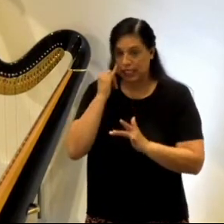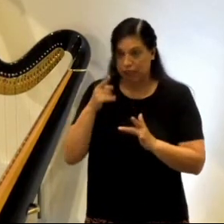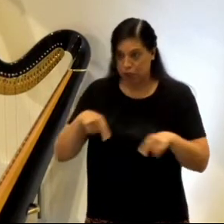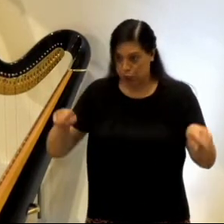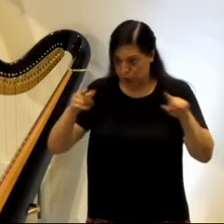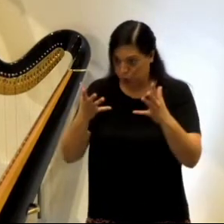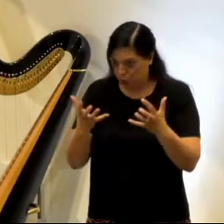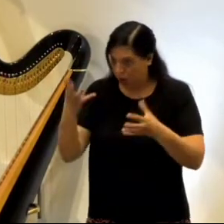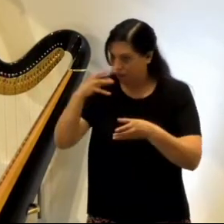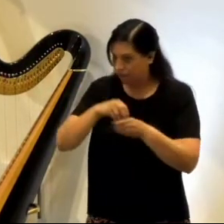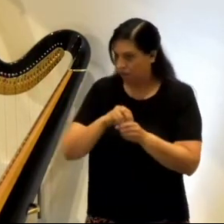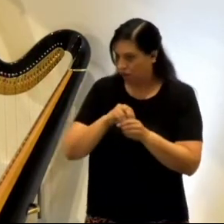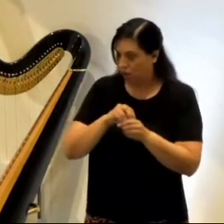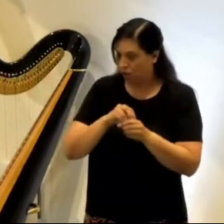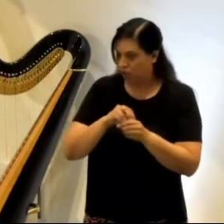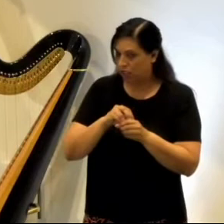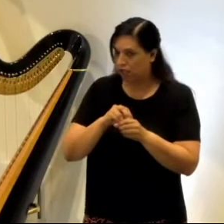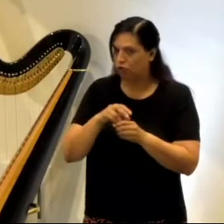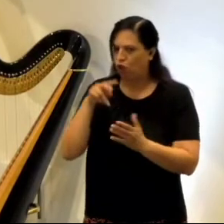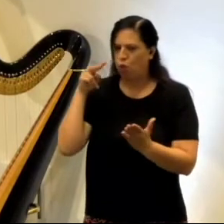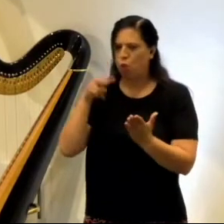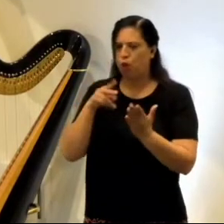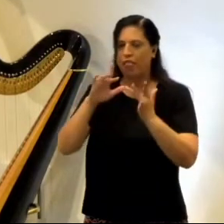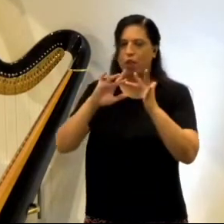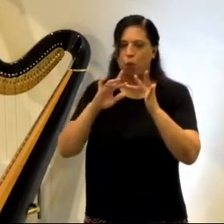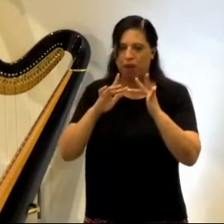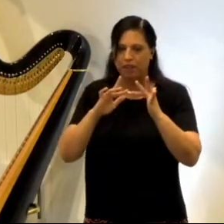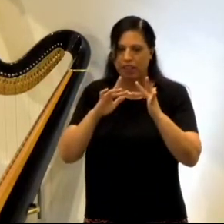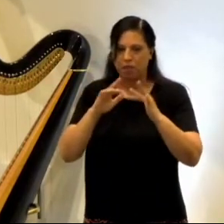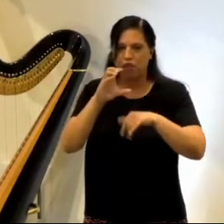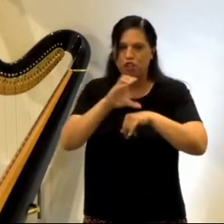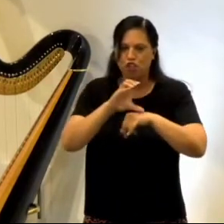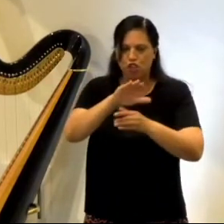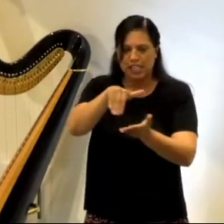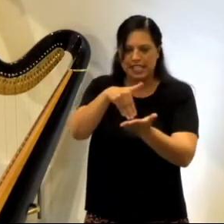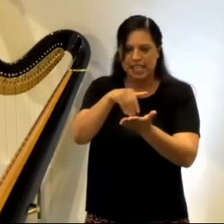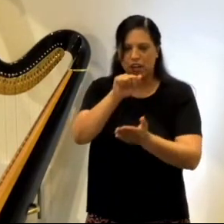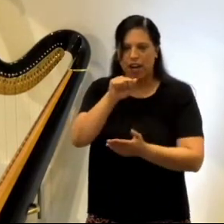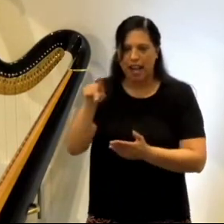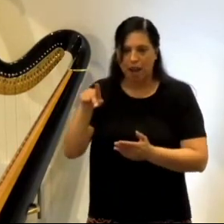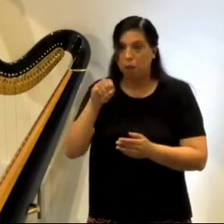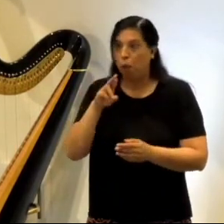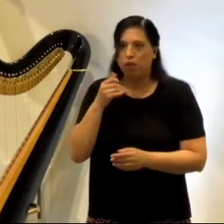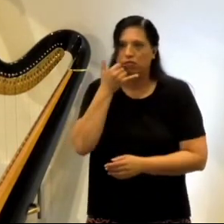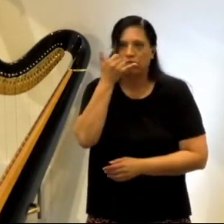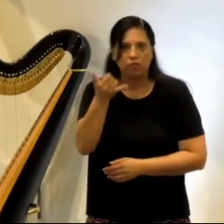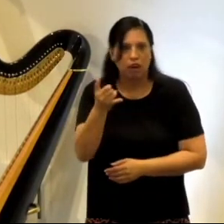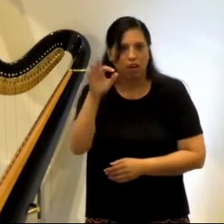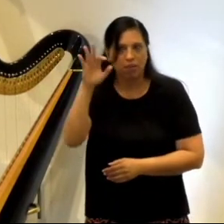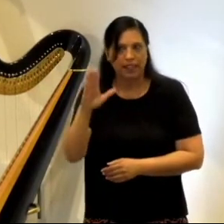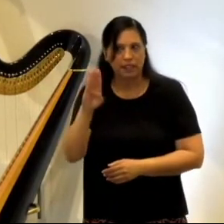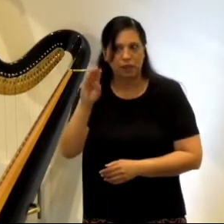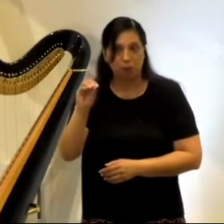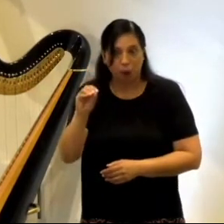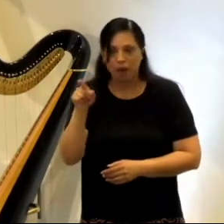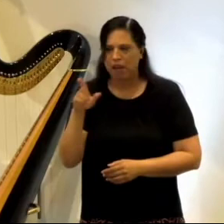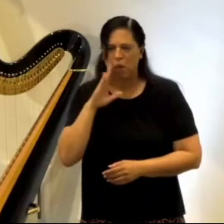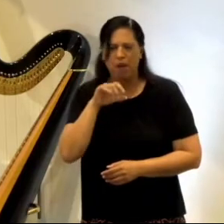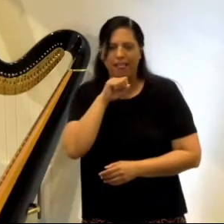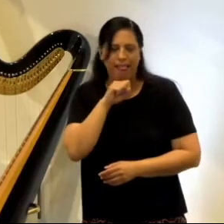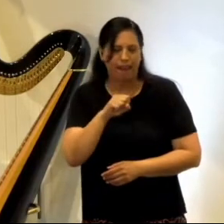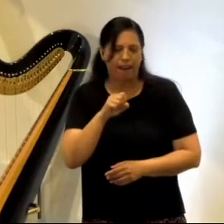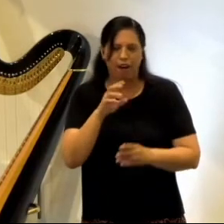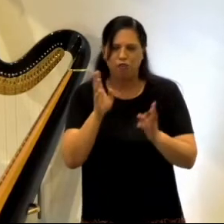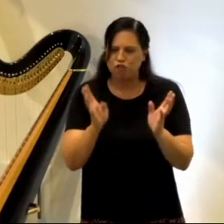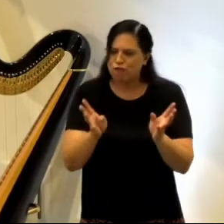check out our website, check out the Church Center app, or just give Pastor Bo a call or shoot him an email. He'd love to talk with you about